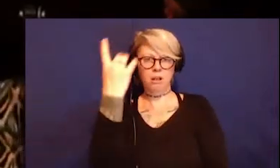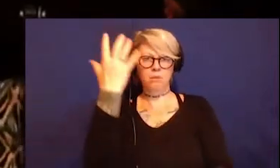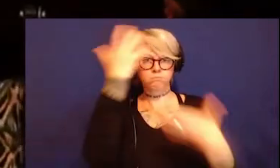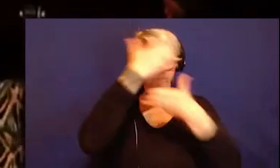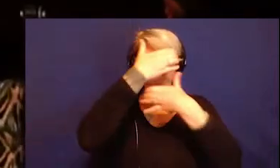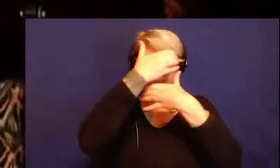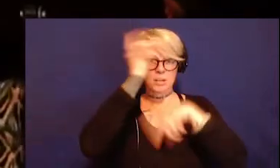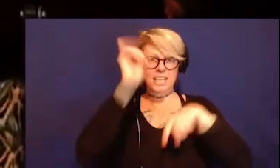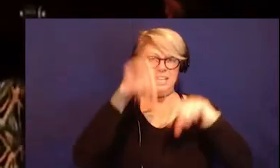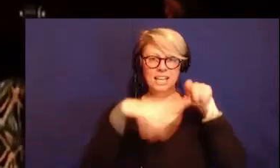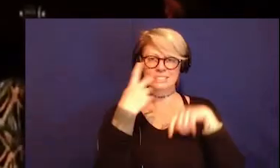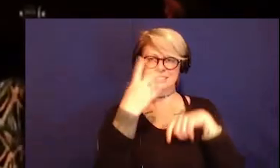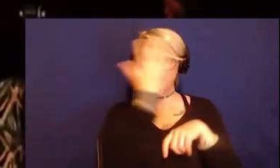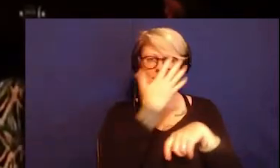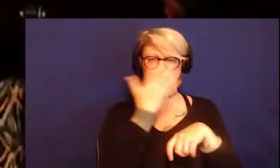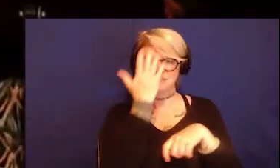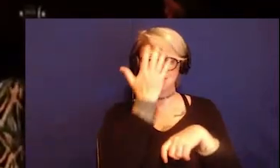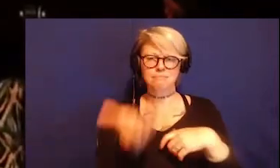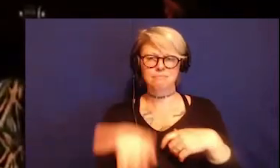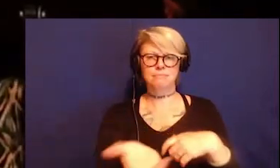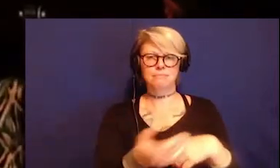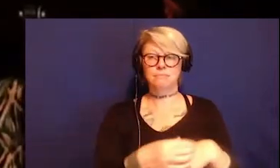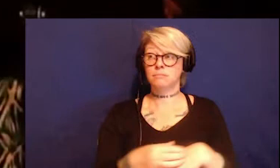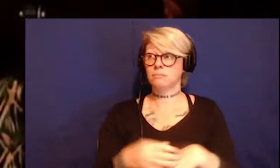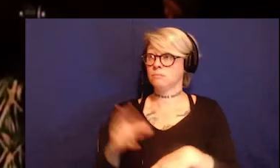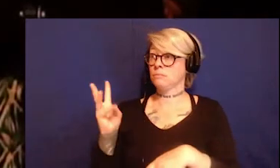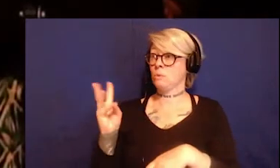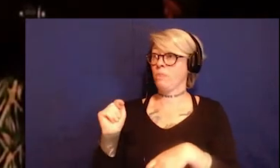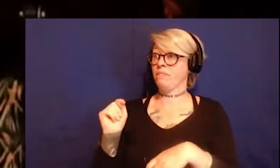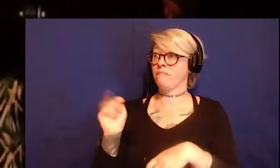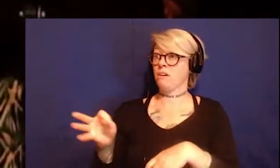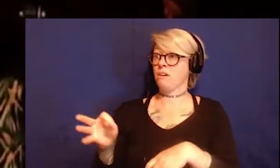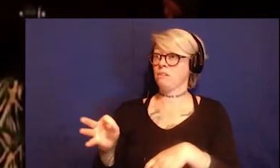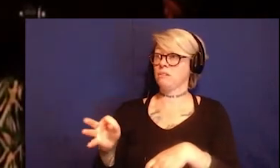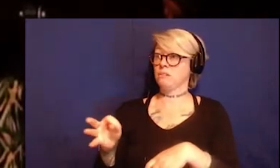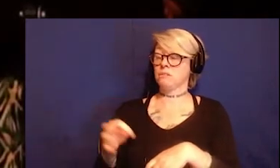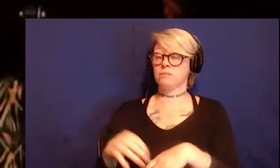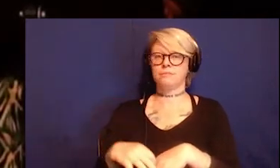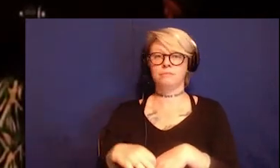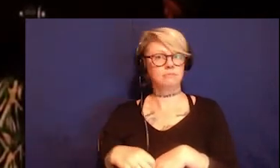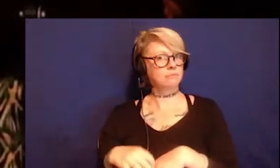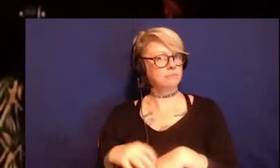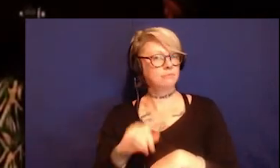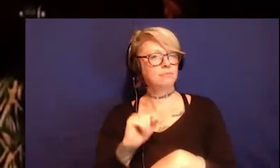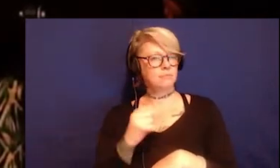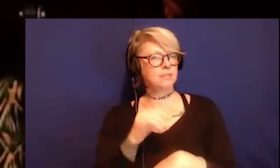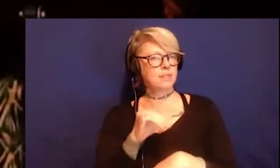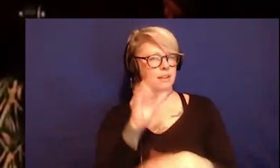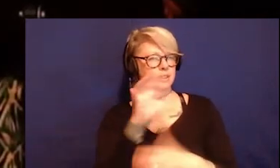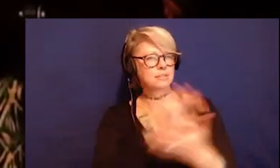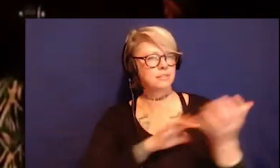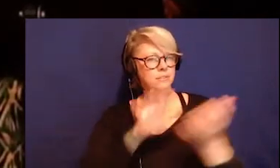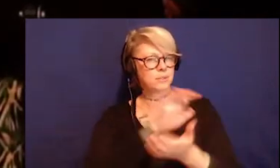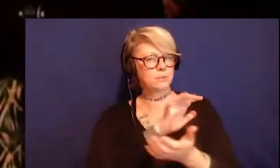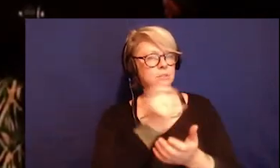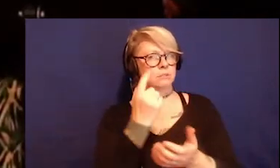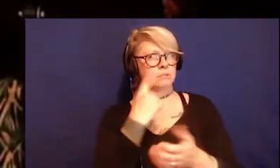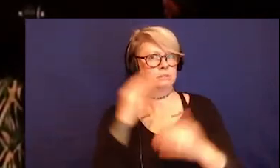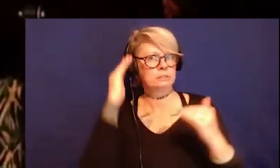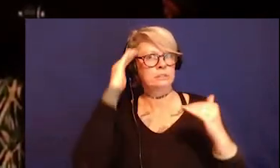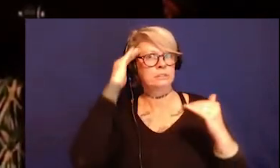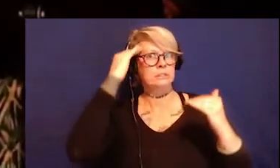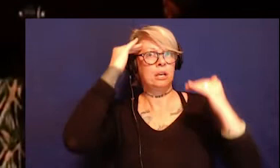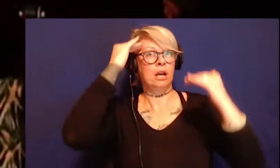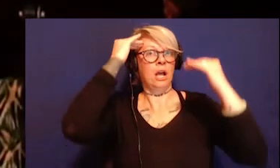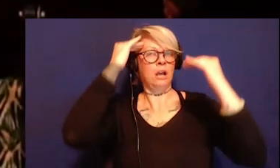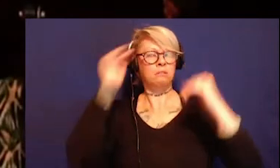faces. What the fuck? Talia is still very confused, but she starts to panic when she